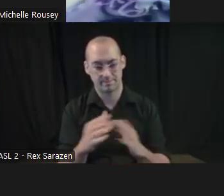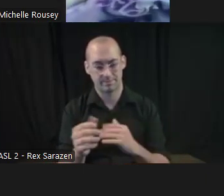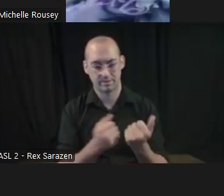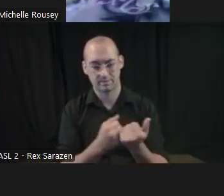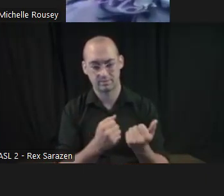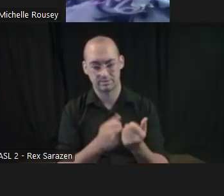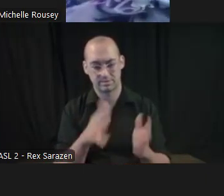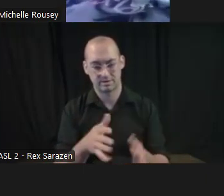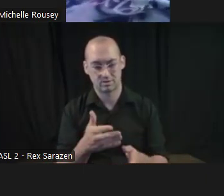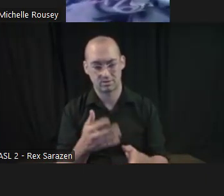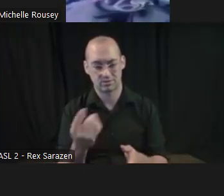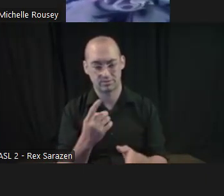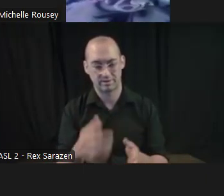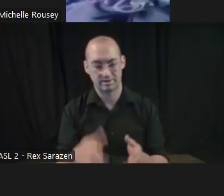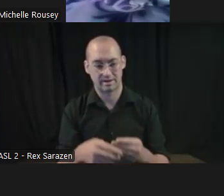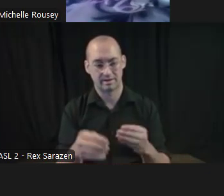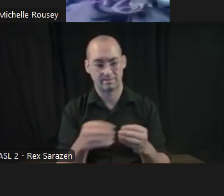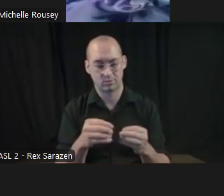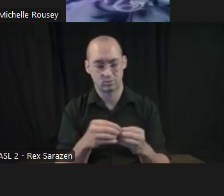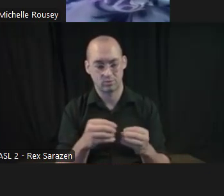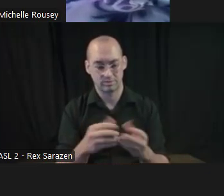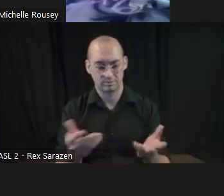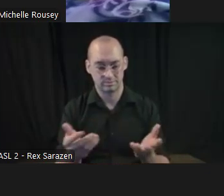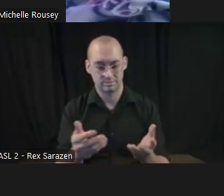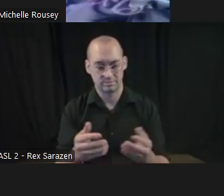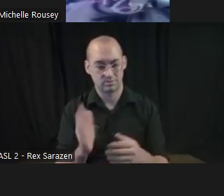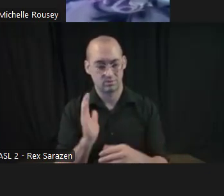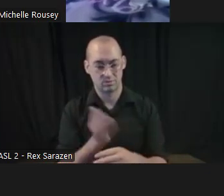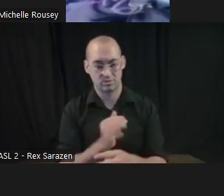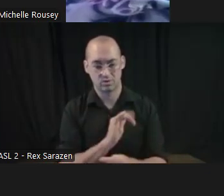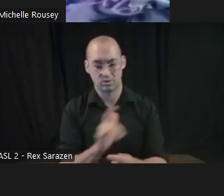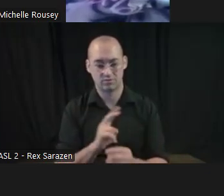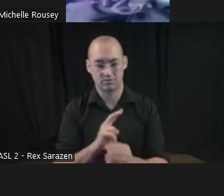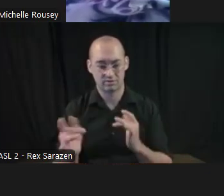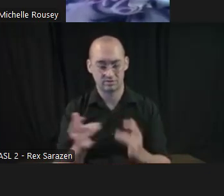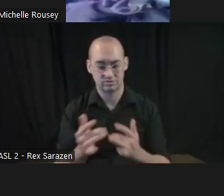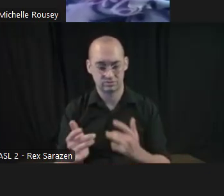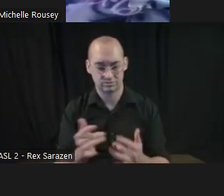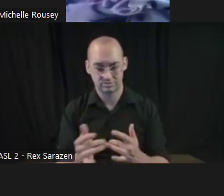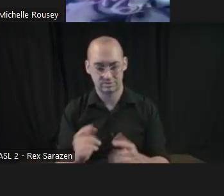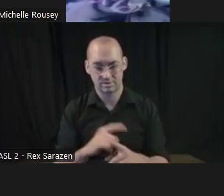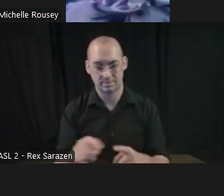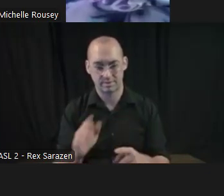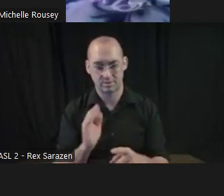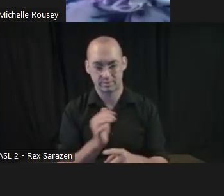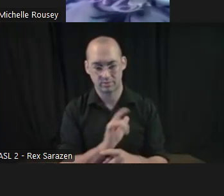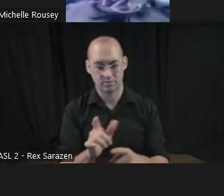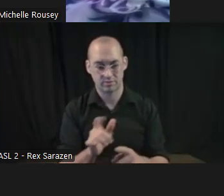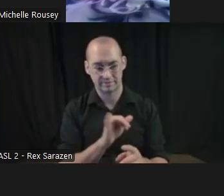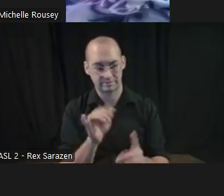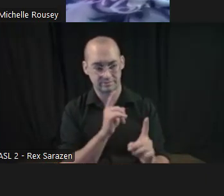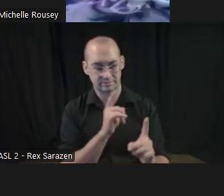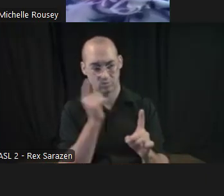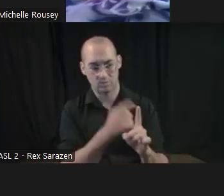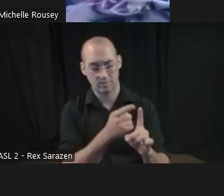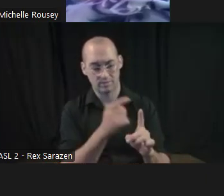to the plate. And I think we all have extreme concerns about this. And yet I think we all share the same goal, which is to